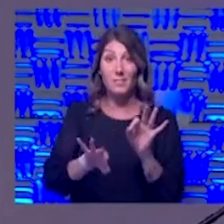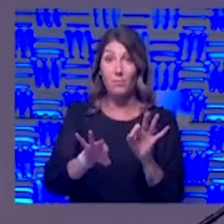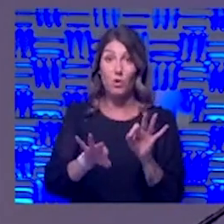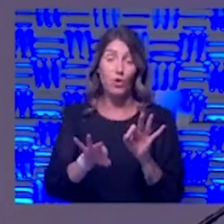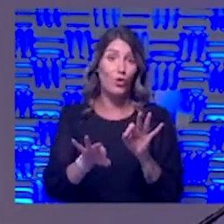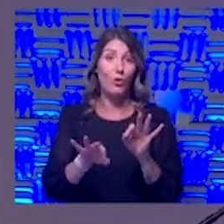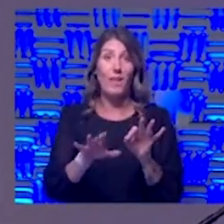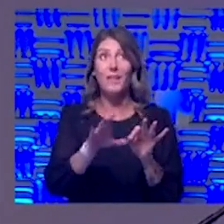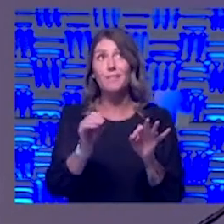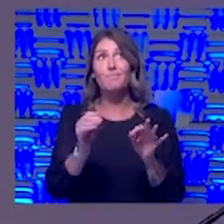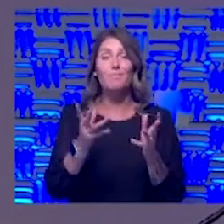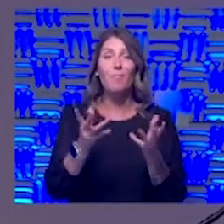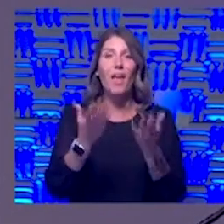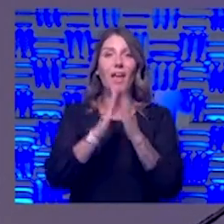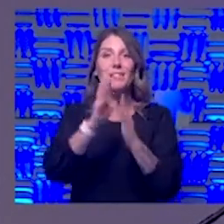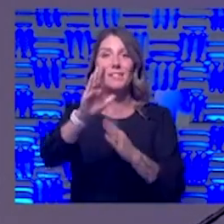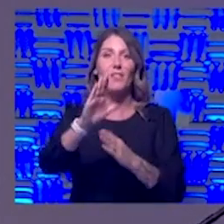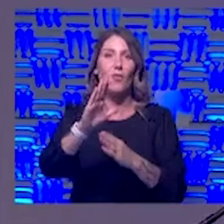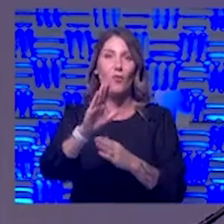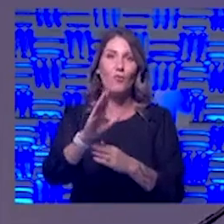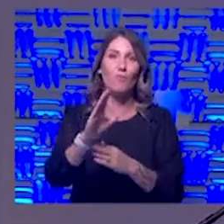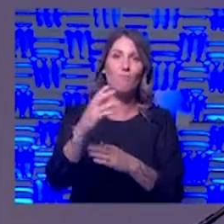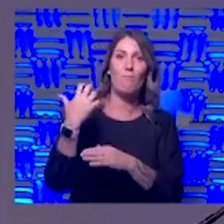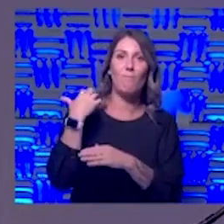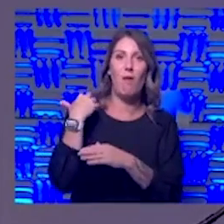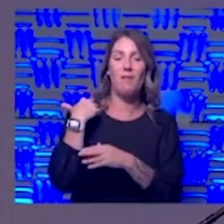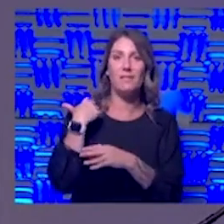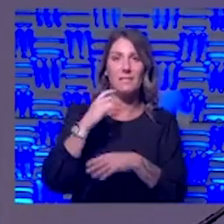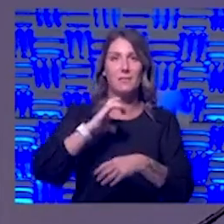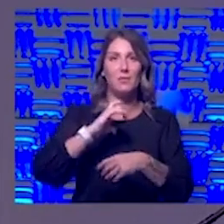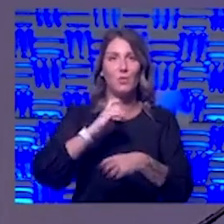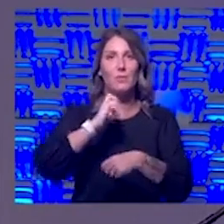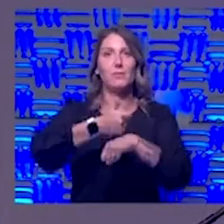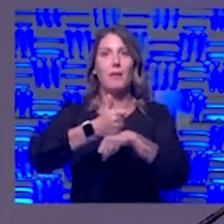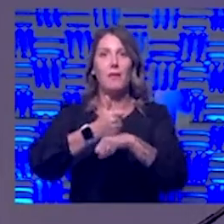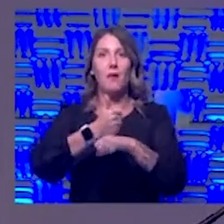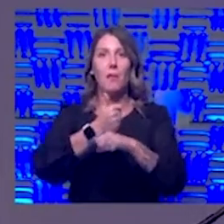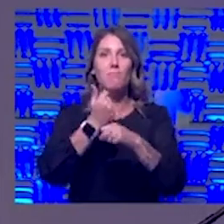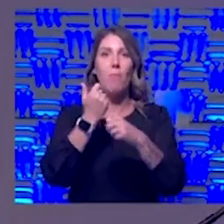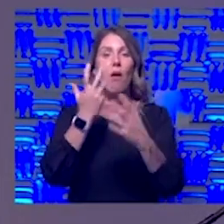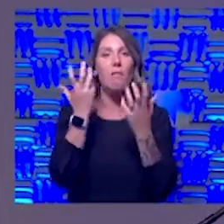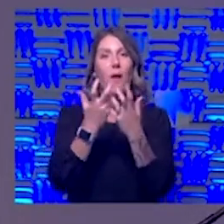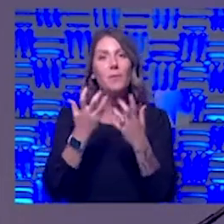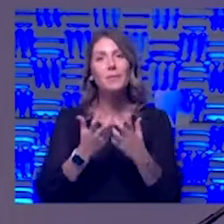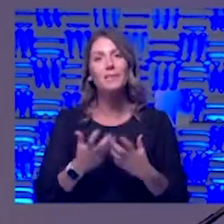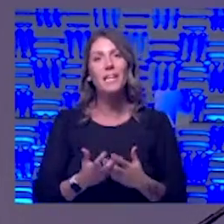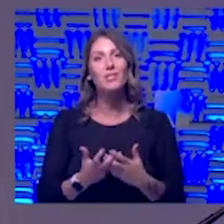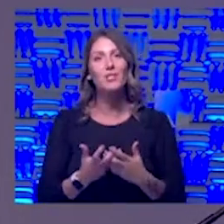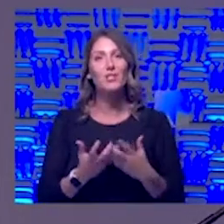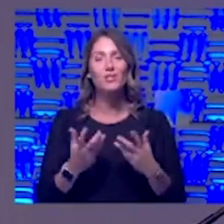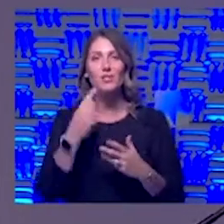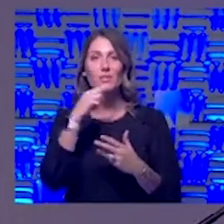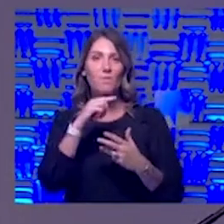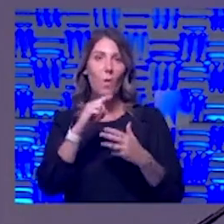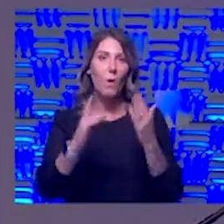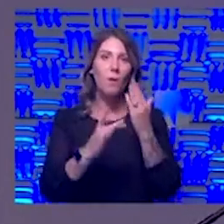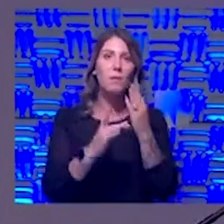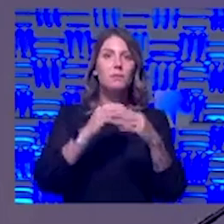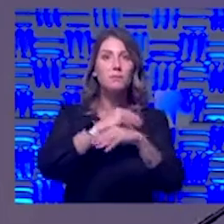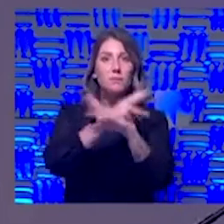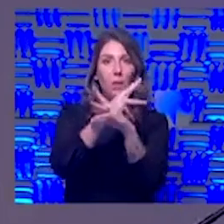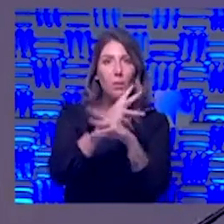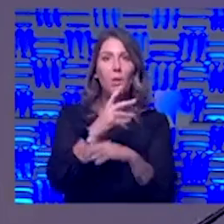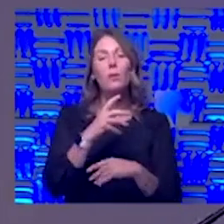as asking their employers to try and make accommodations to allow for teleworking if